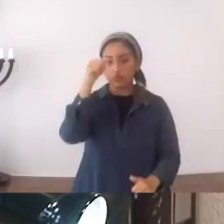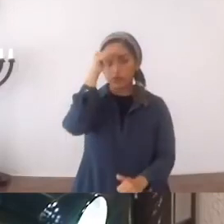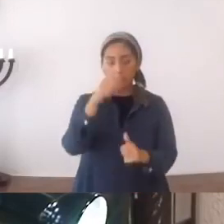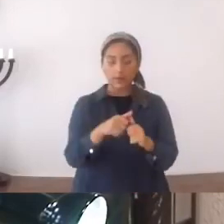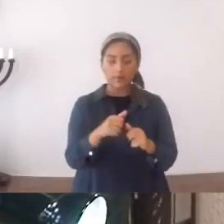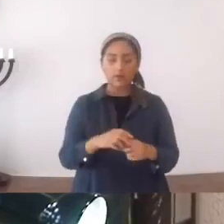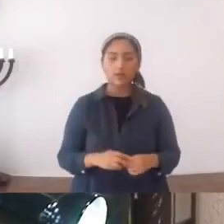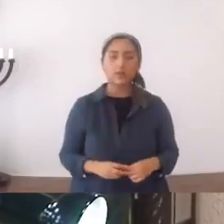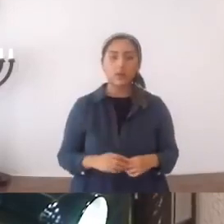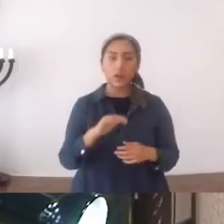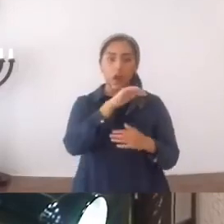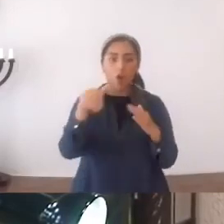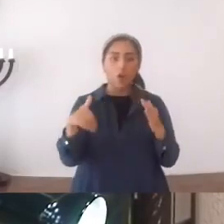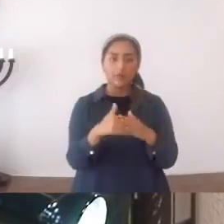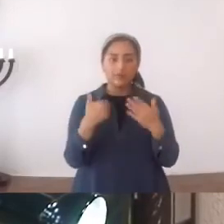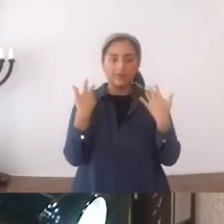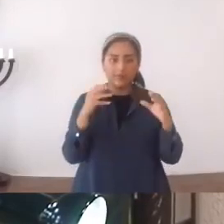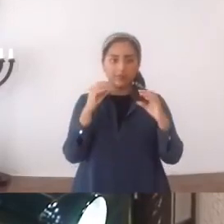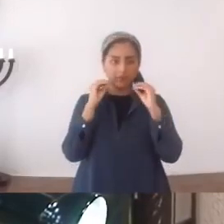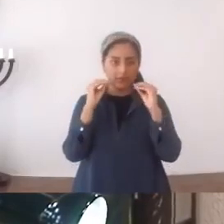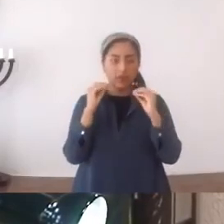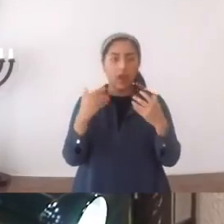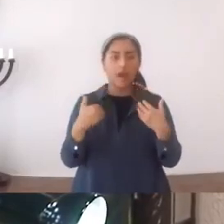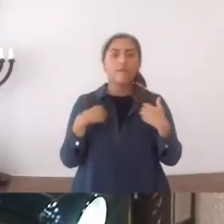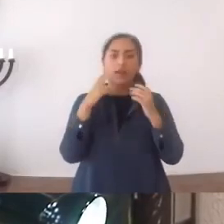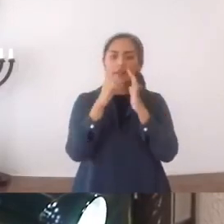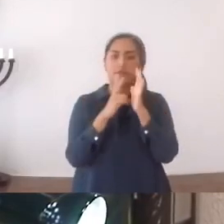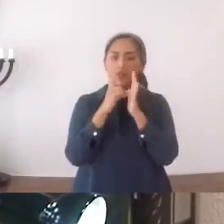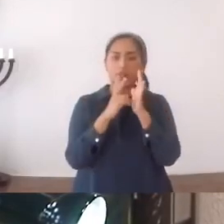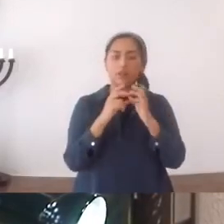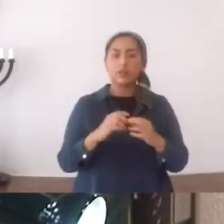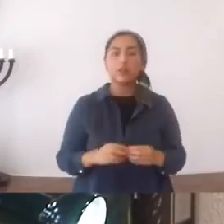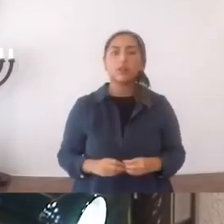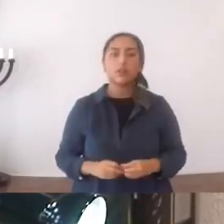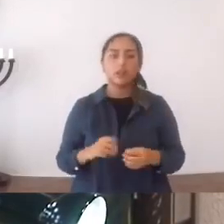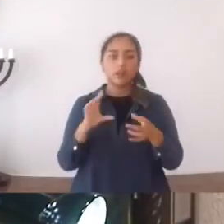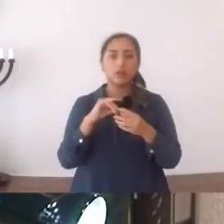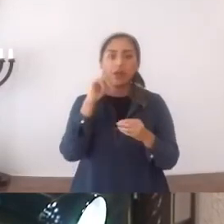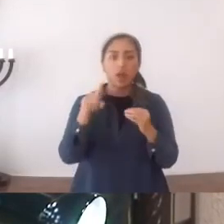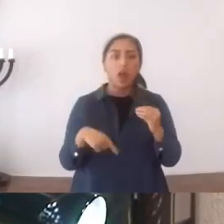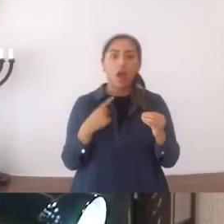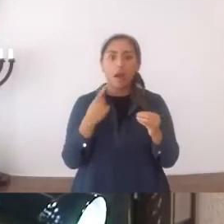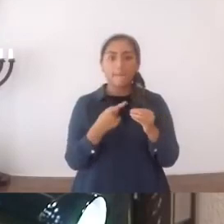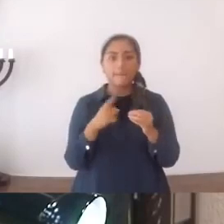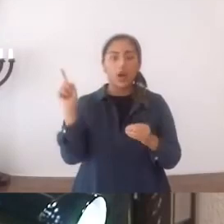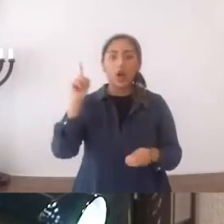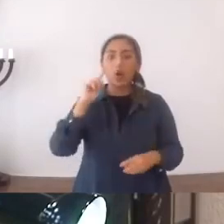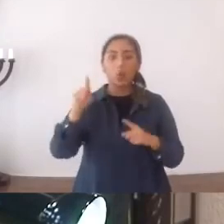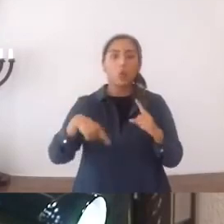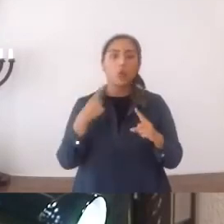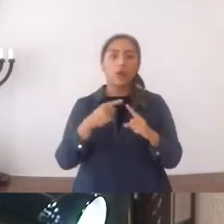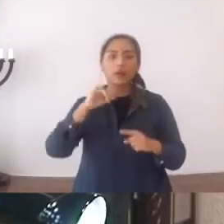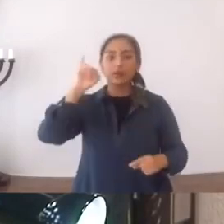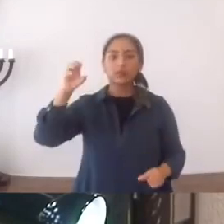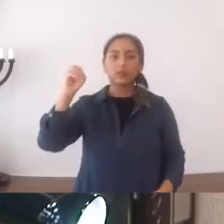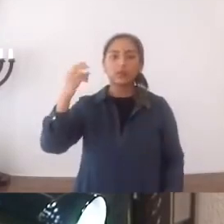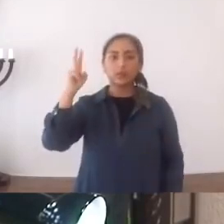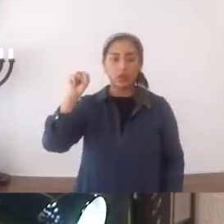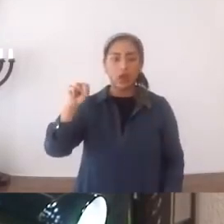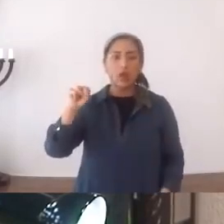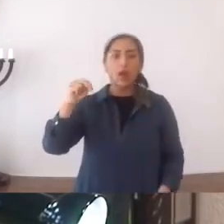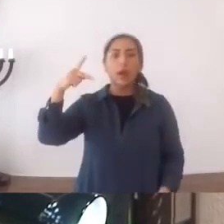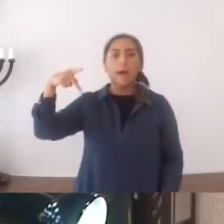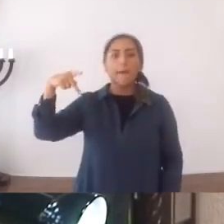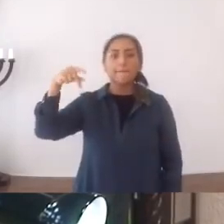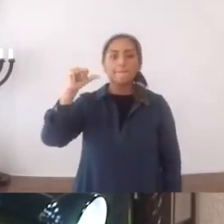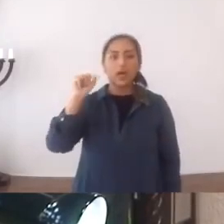no. Ahora, recuerden, Now remember, todo lo que ministré, hay un video everything that I ministered in a video sobre el entierro de Juan Pablo